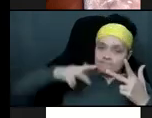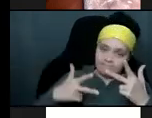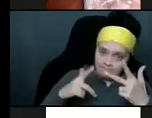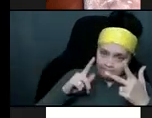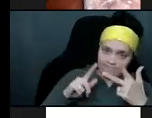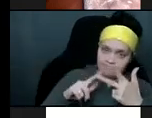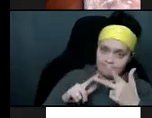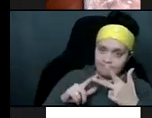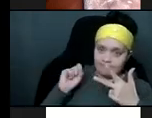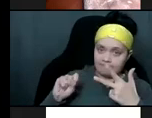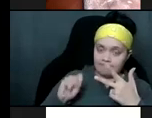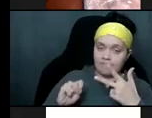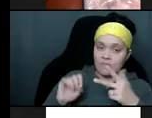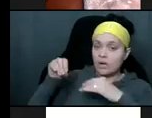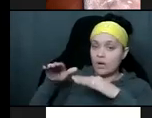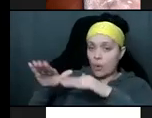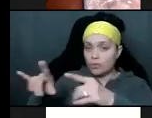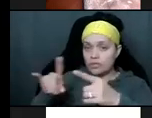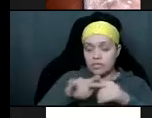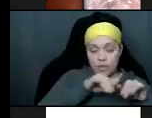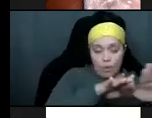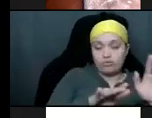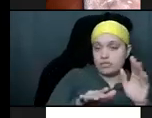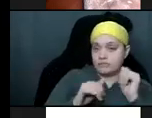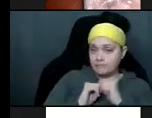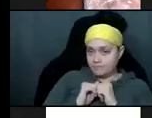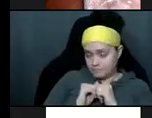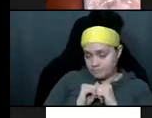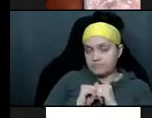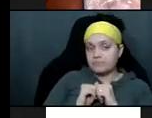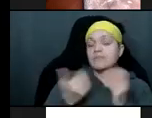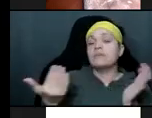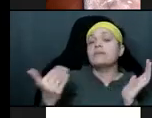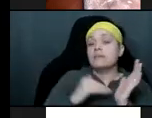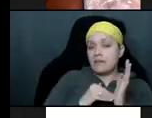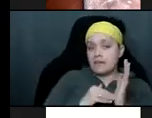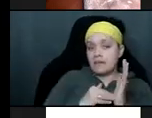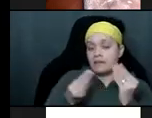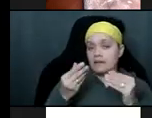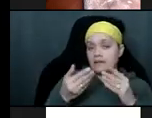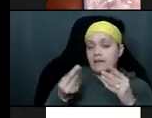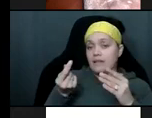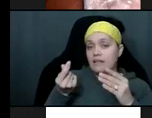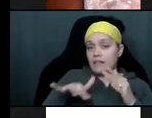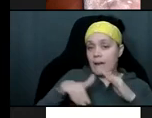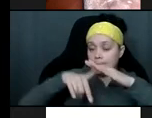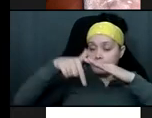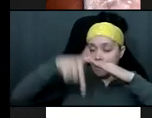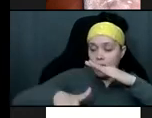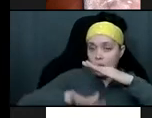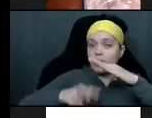The third possibility is an ocean piece meeting an ocean piece. And again, the land's below that water doing